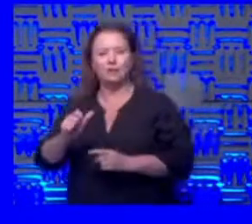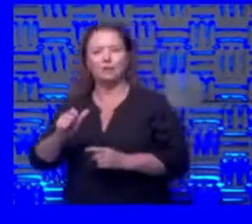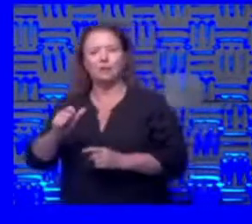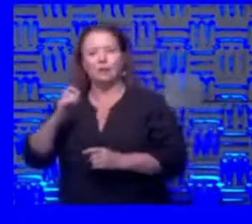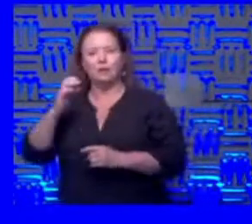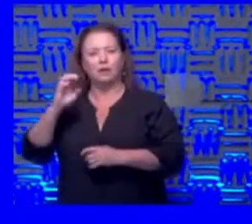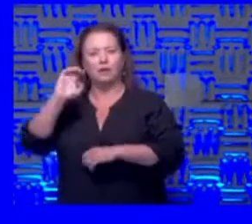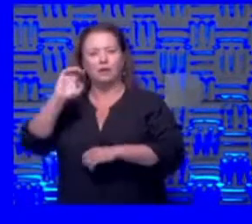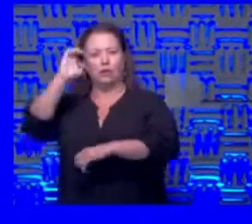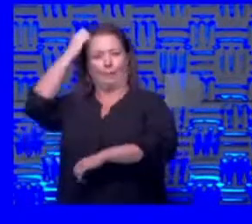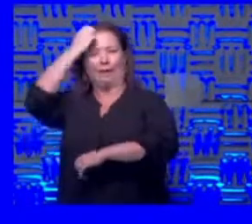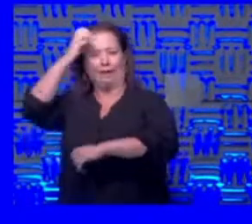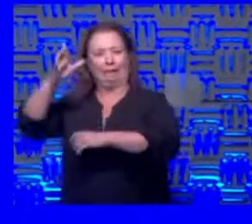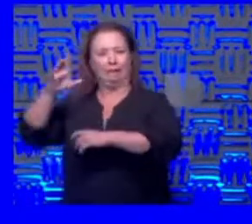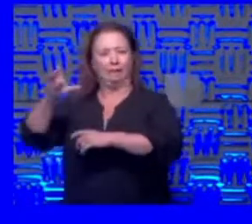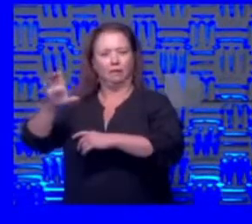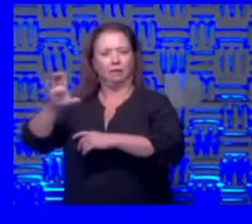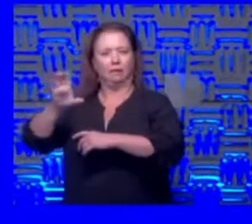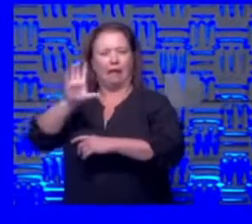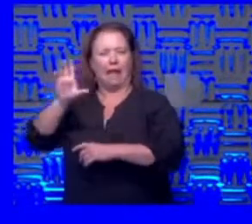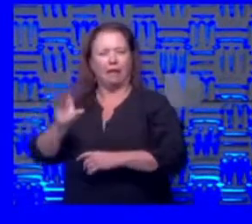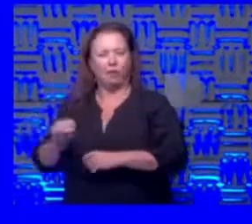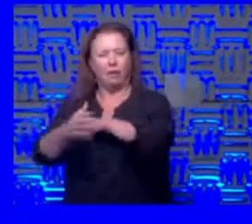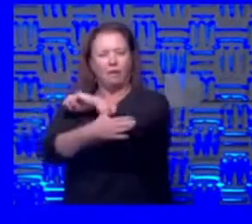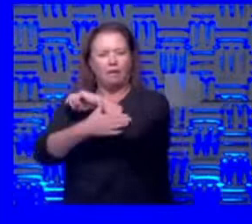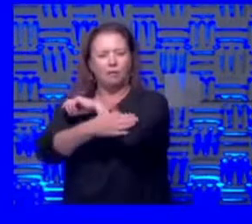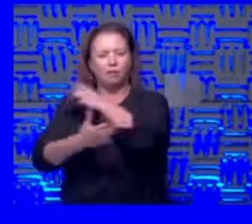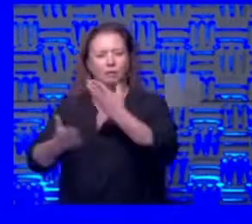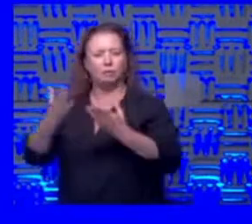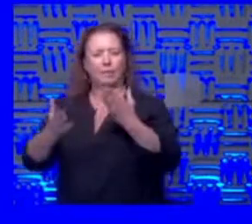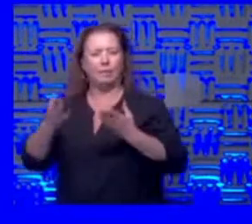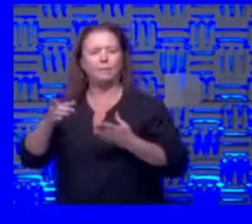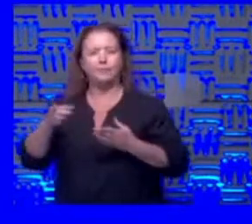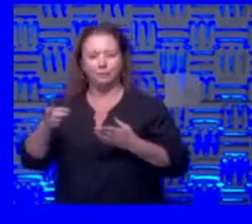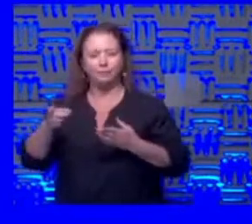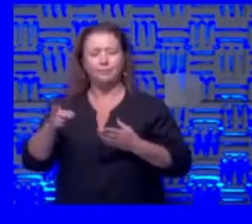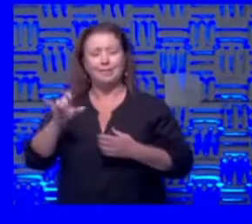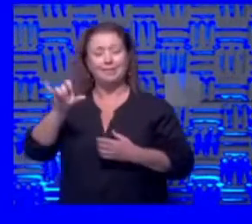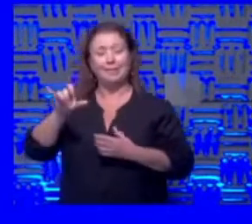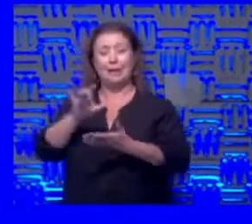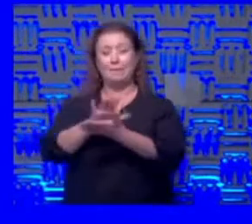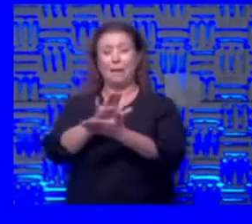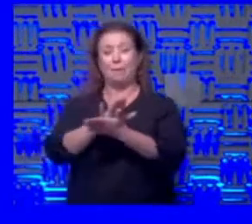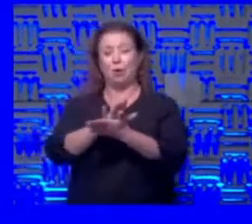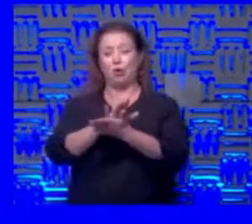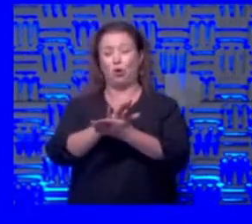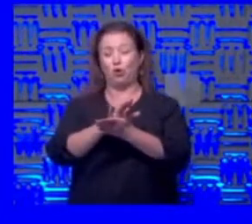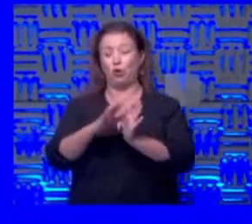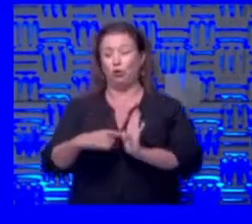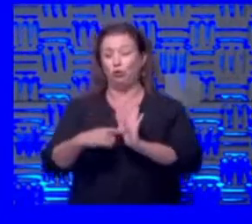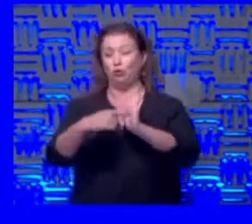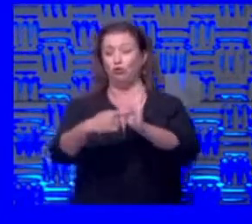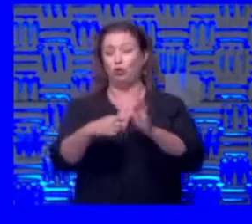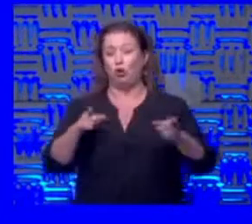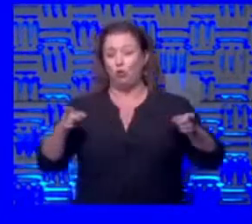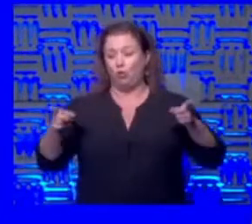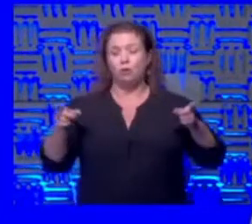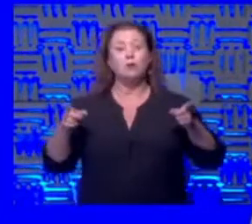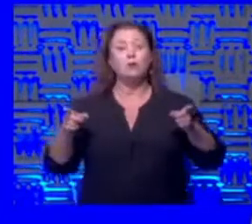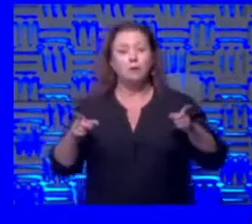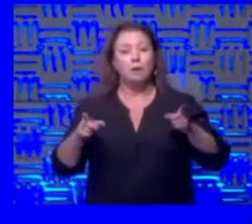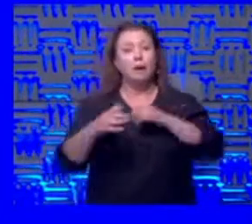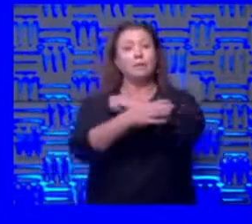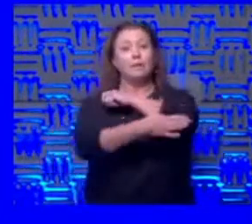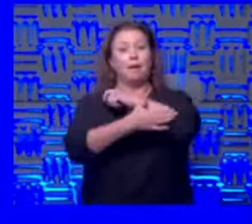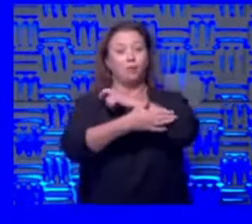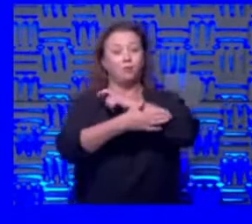the European and maybe some of the African countries as well. And that paper did show that those